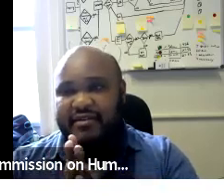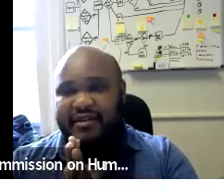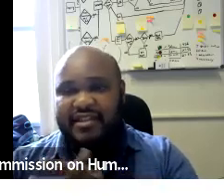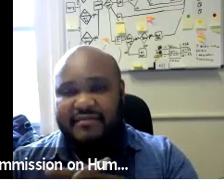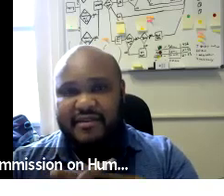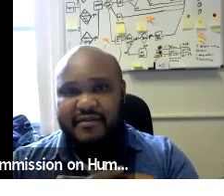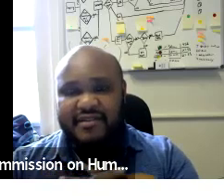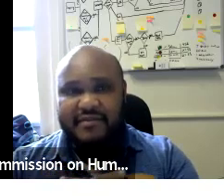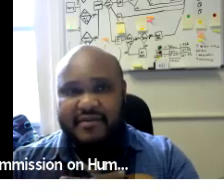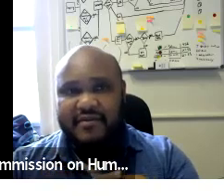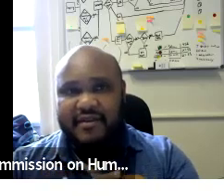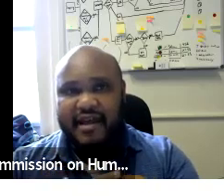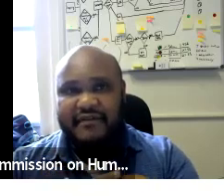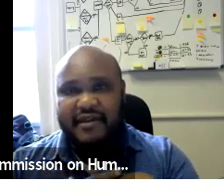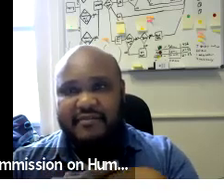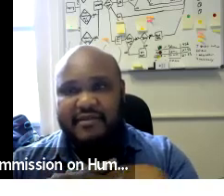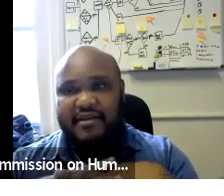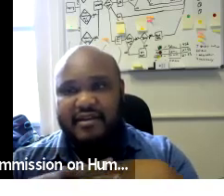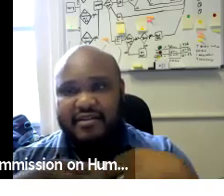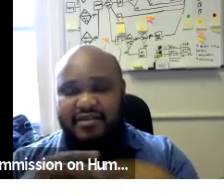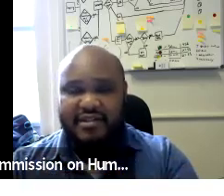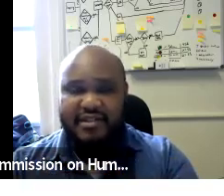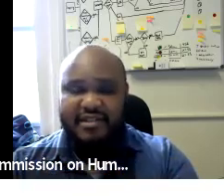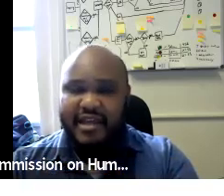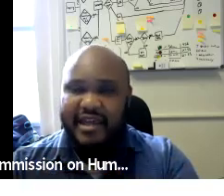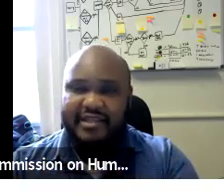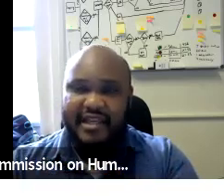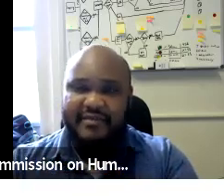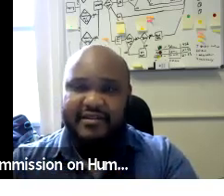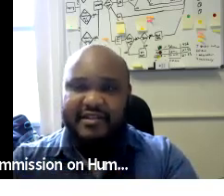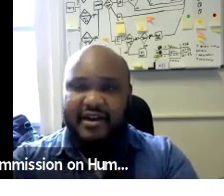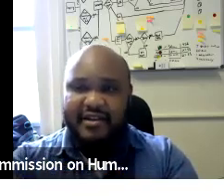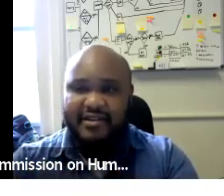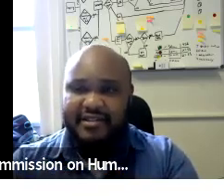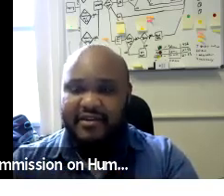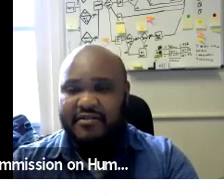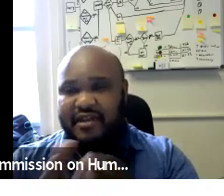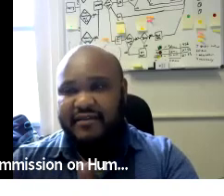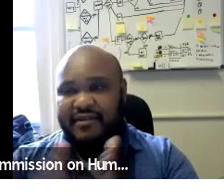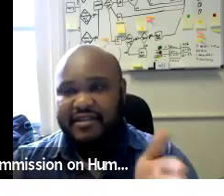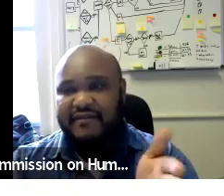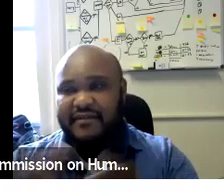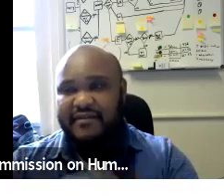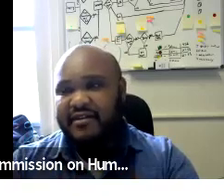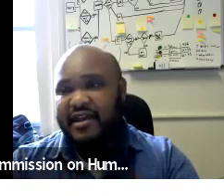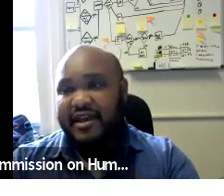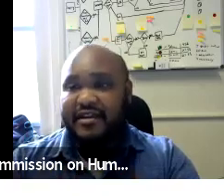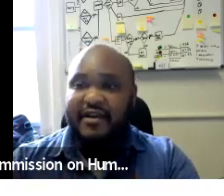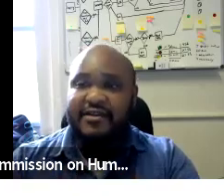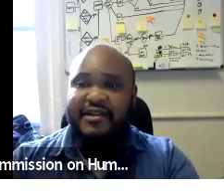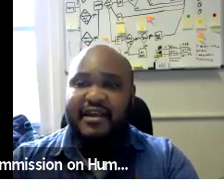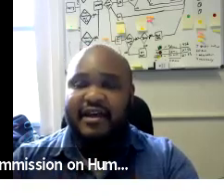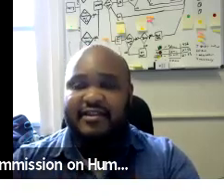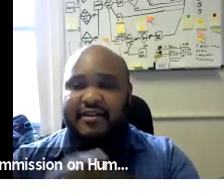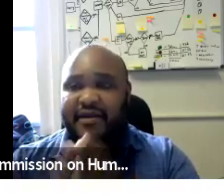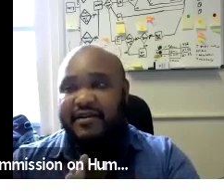at accepting multiple family constructions and saying parents and guardians. So taking it one step further and